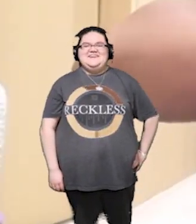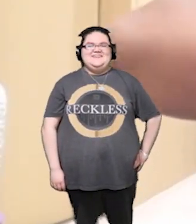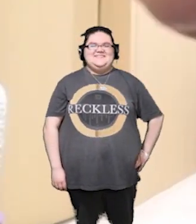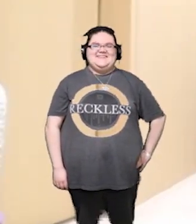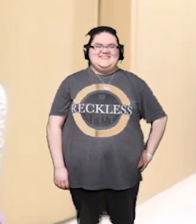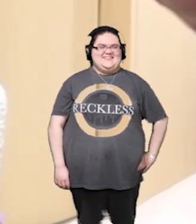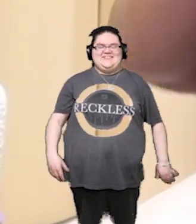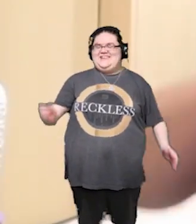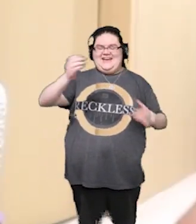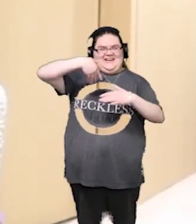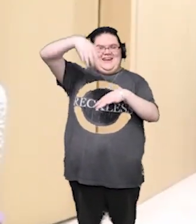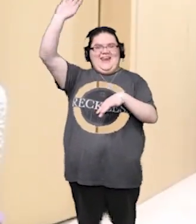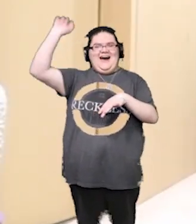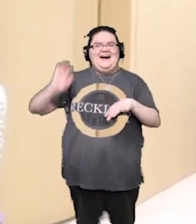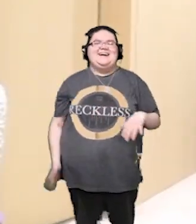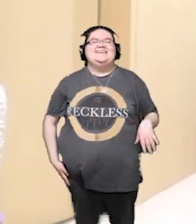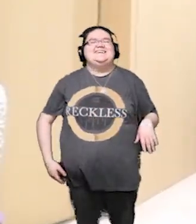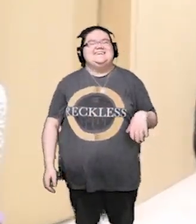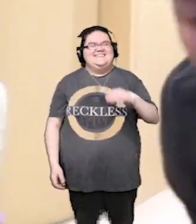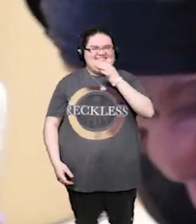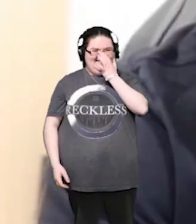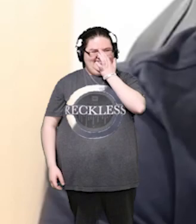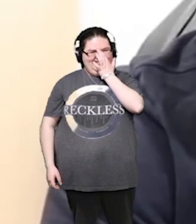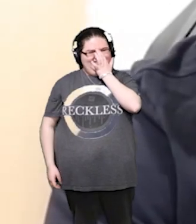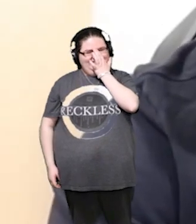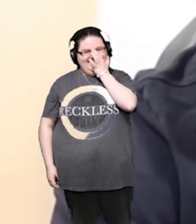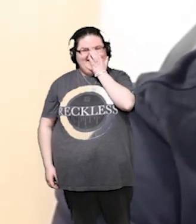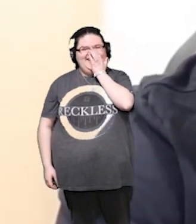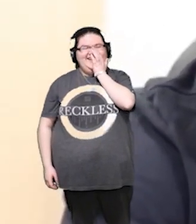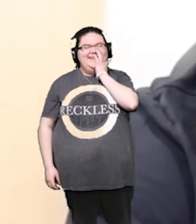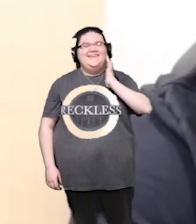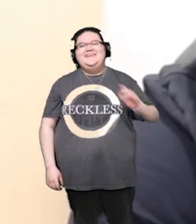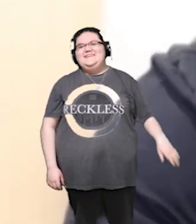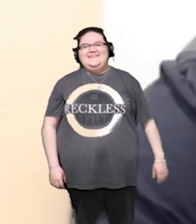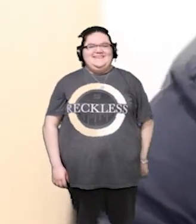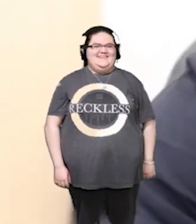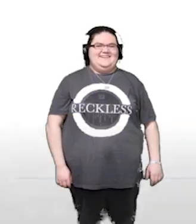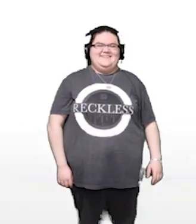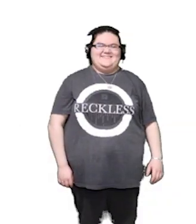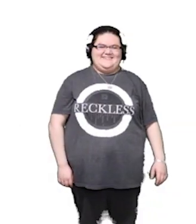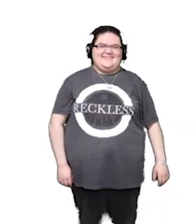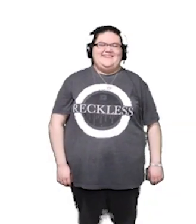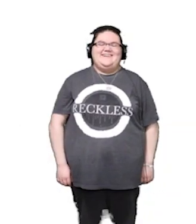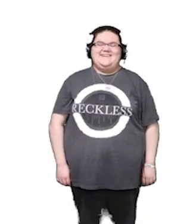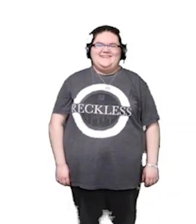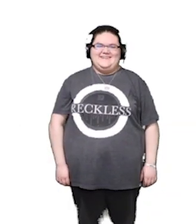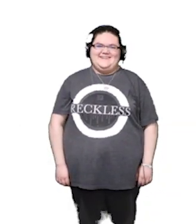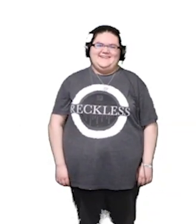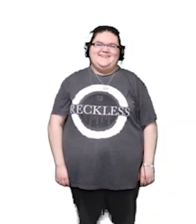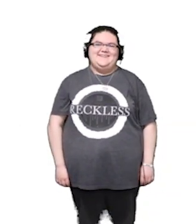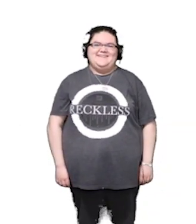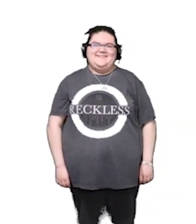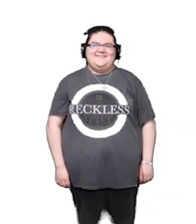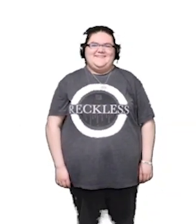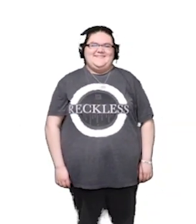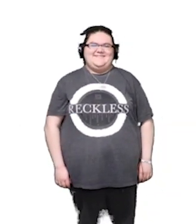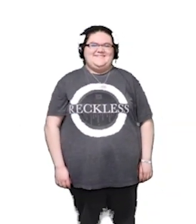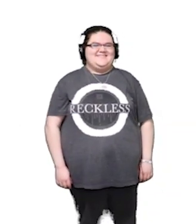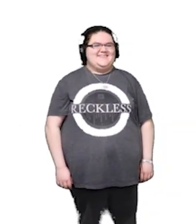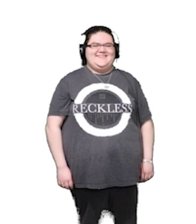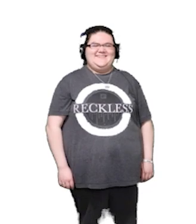Reflect the sun back into the like, sun. Nah. Oh, it's fucking made my day. Oh, God. This world.